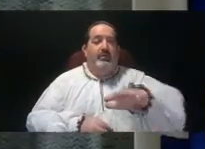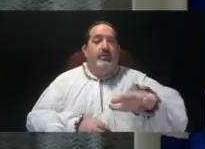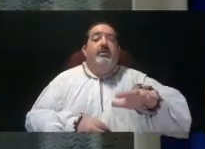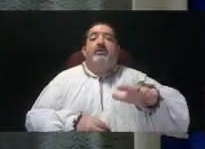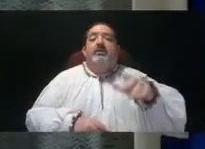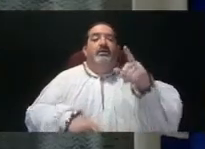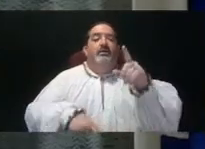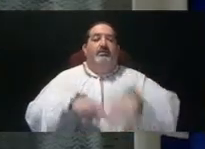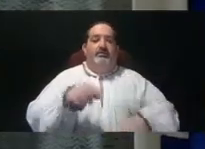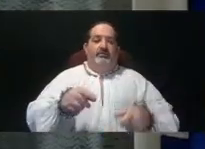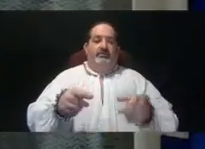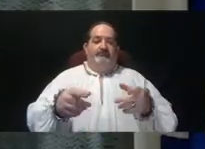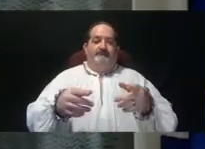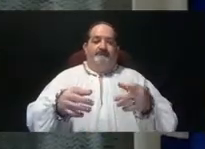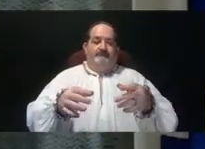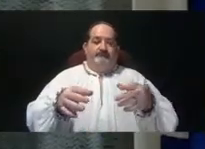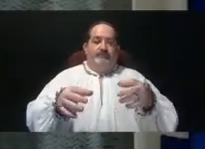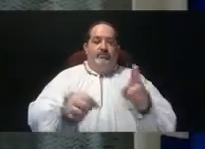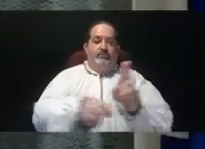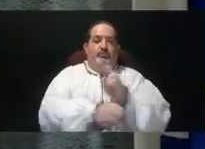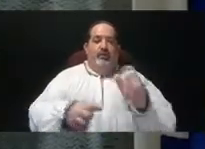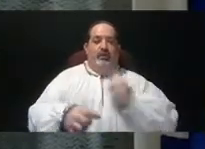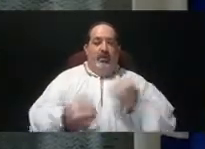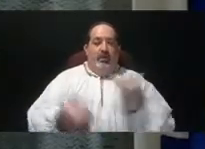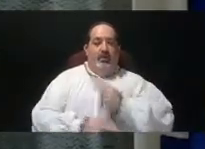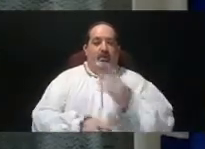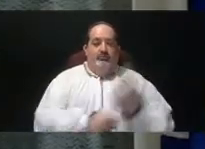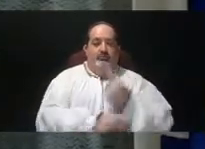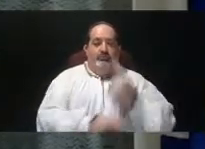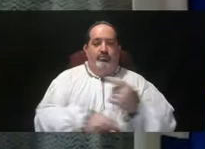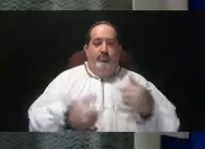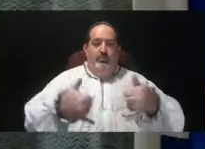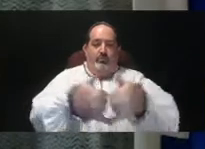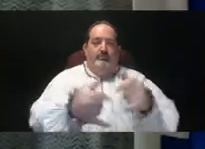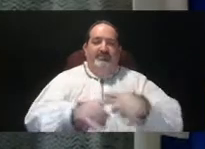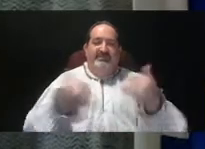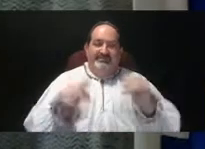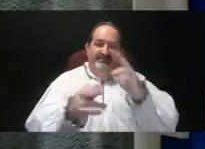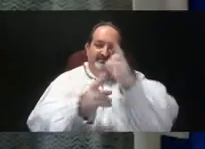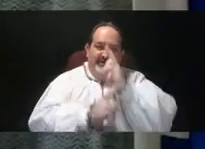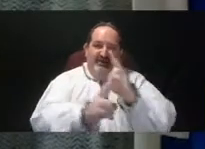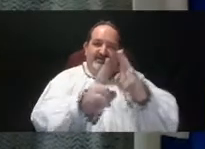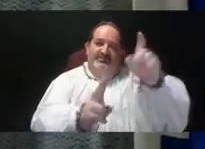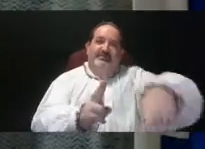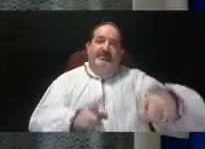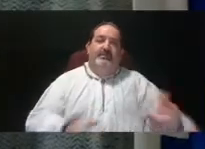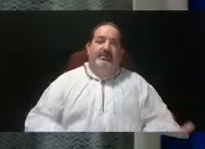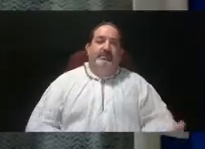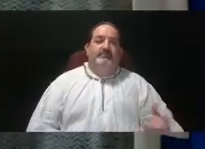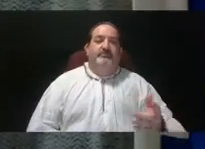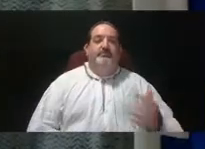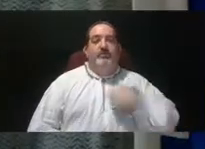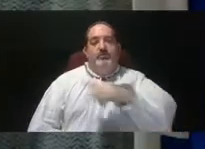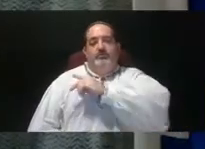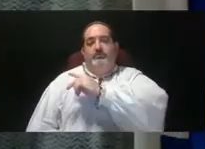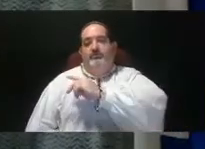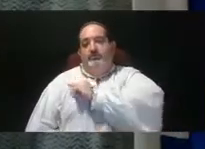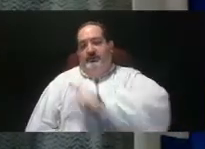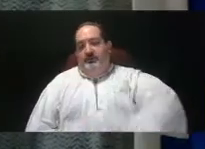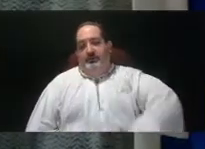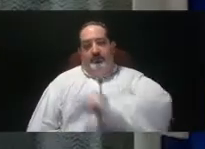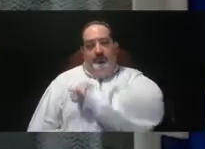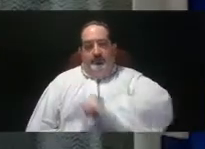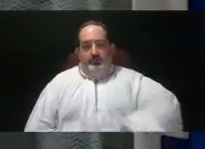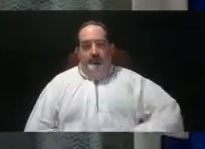usual system of awards, and yet who are much deserving of honor. It is the prerogative of the Crown to recognize